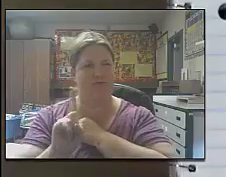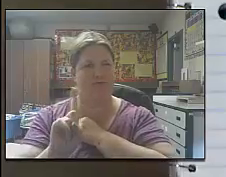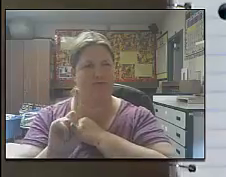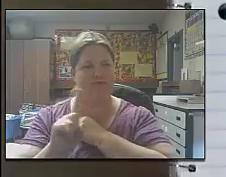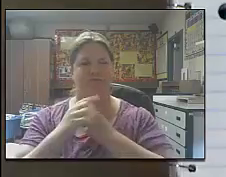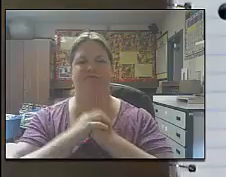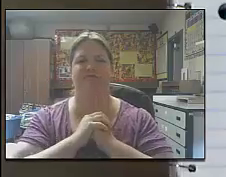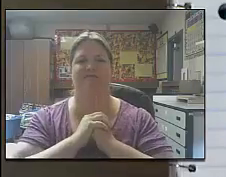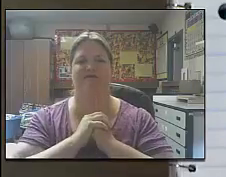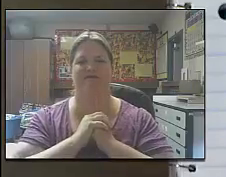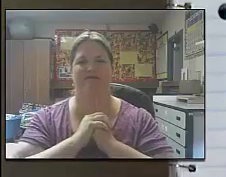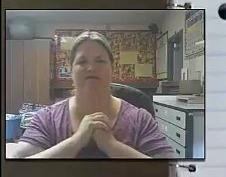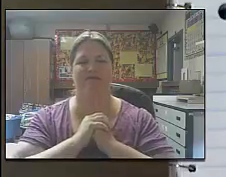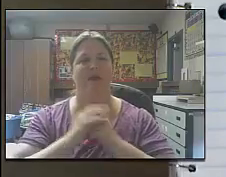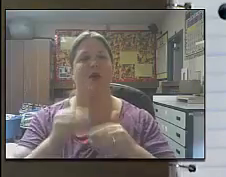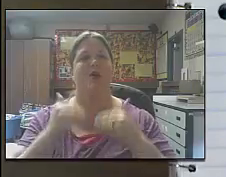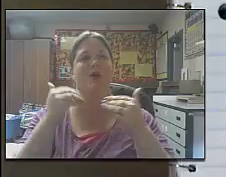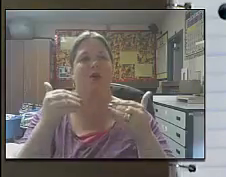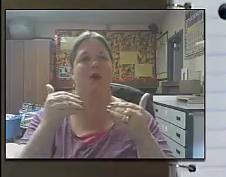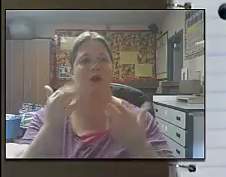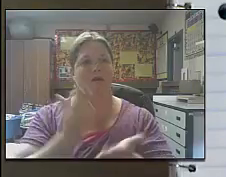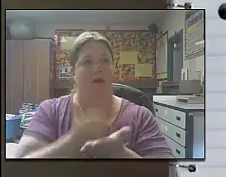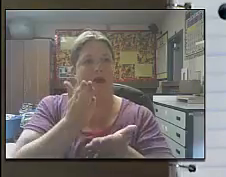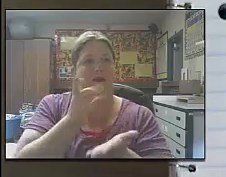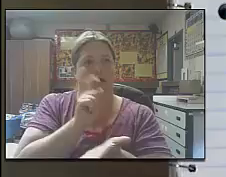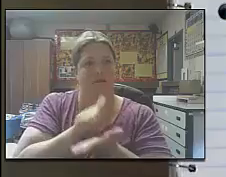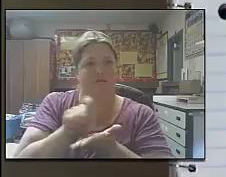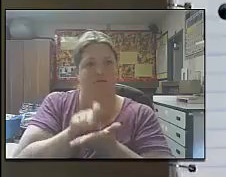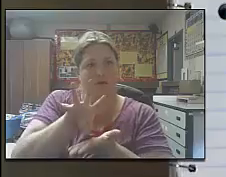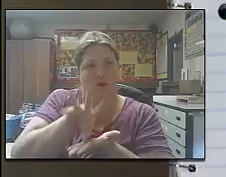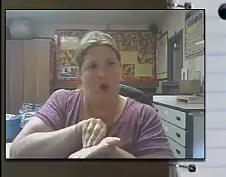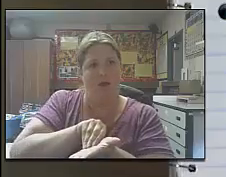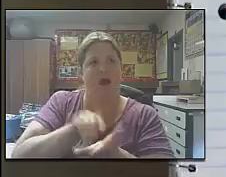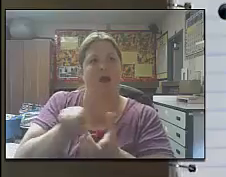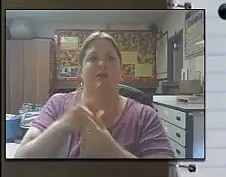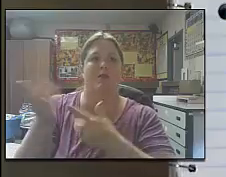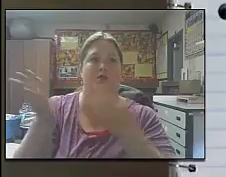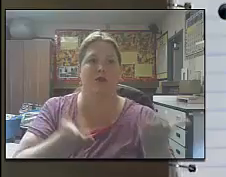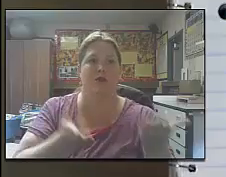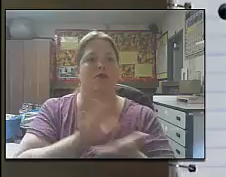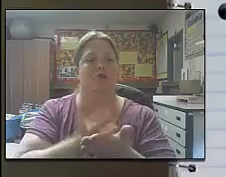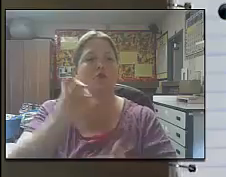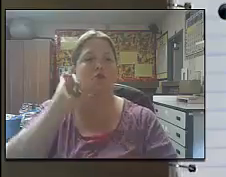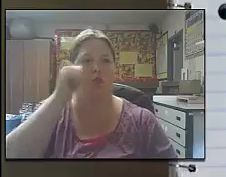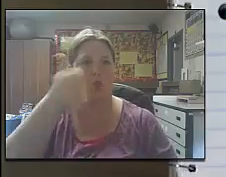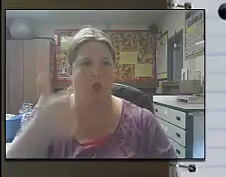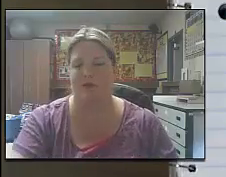All right, go ahead and pause it if you need to. Make sure you bring this with you to school in the morning.